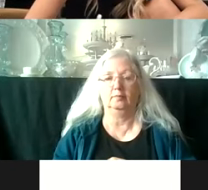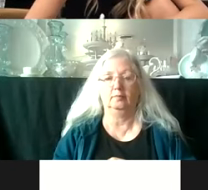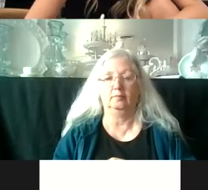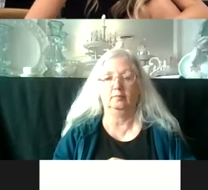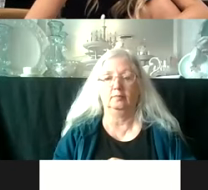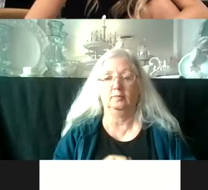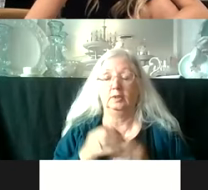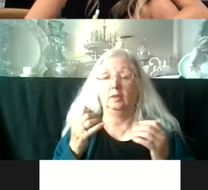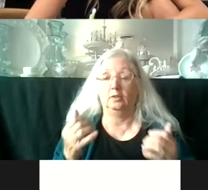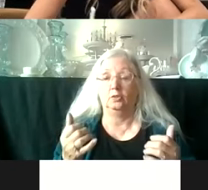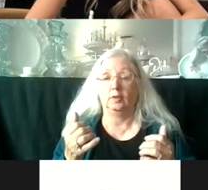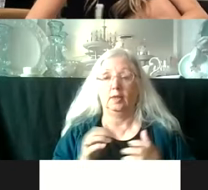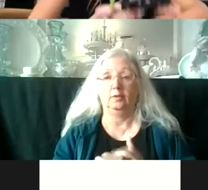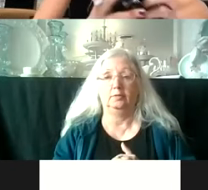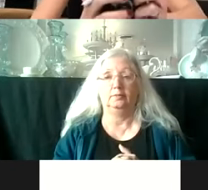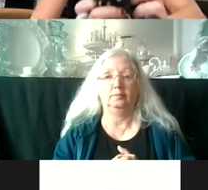Now,